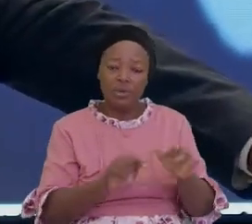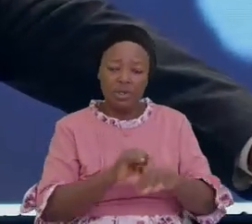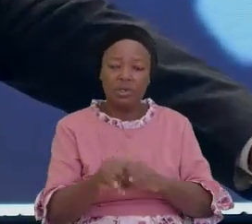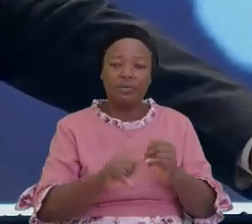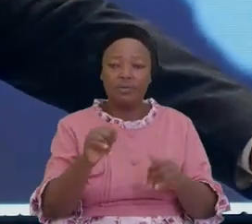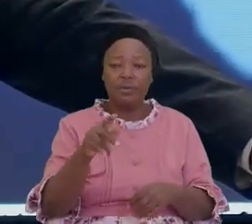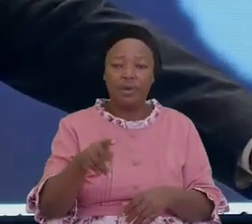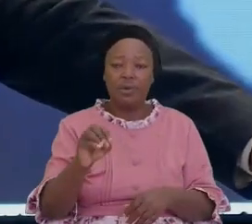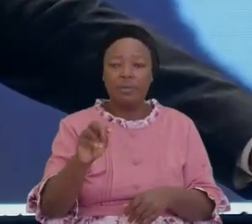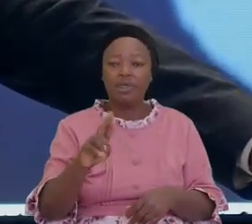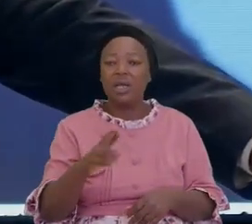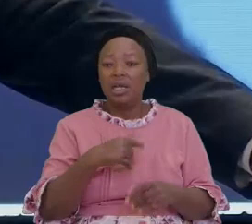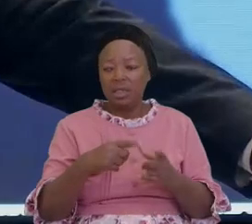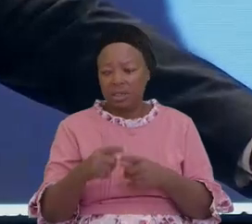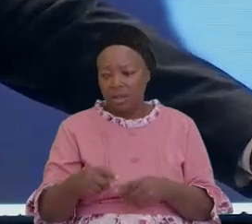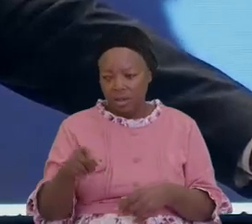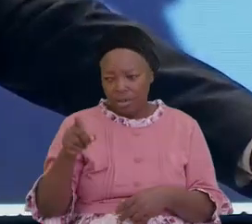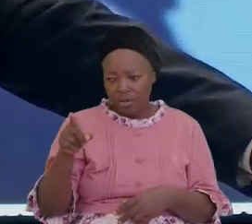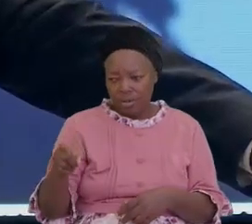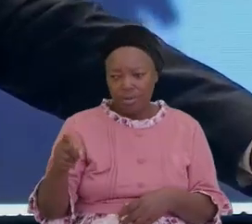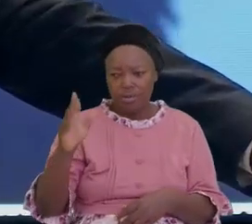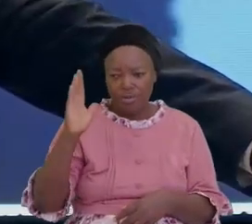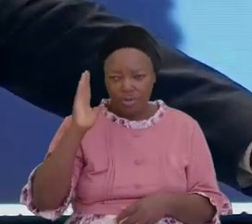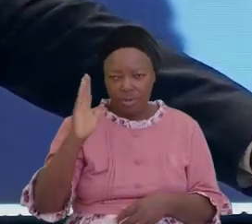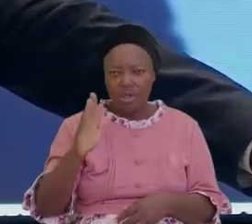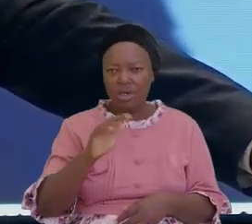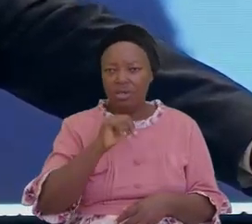And he said, that shall not be.